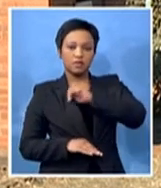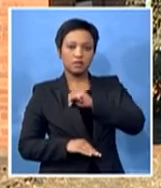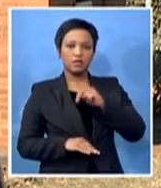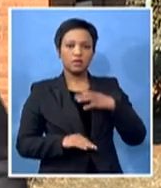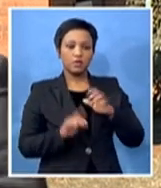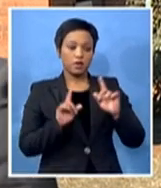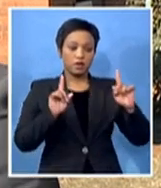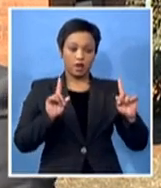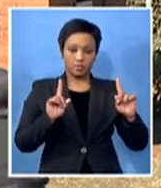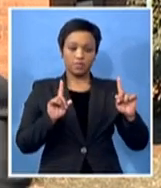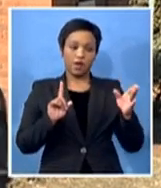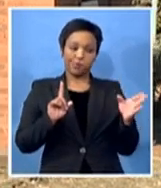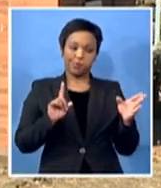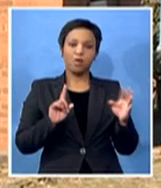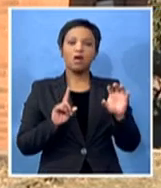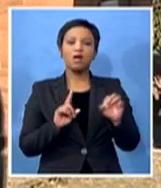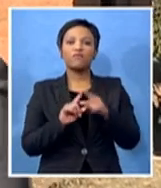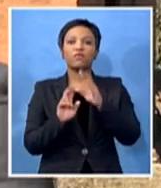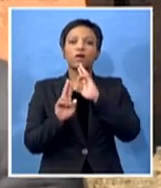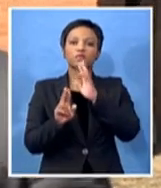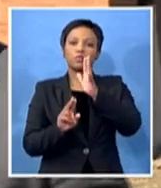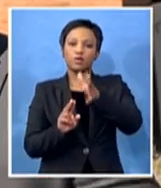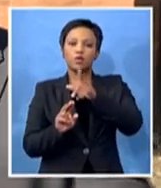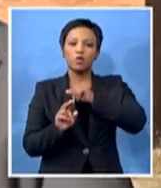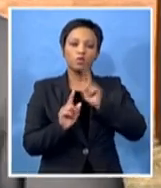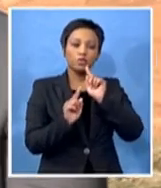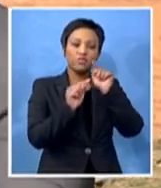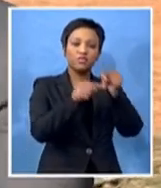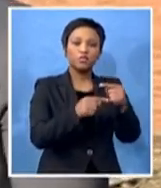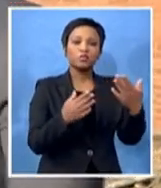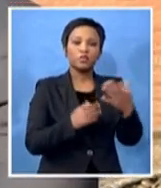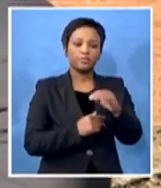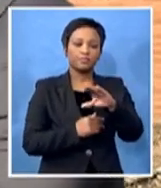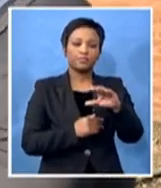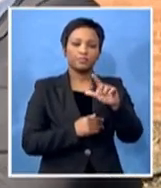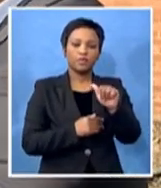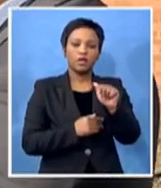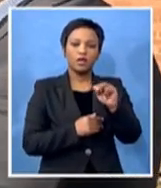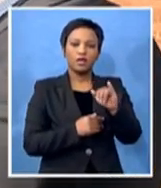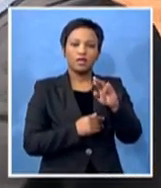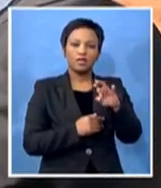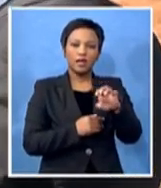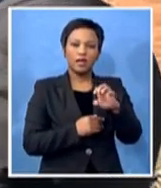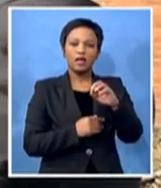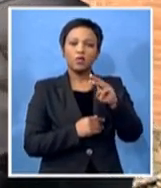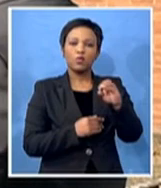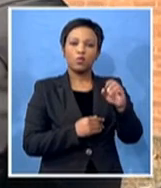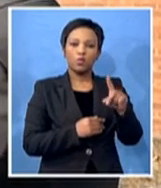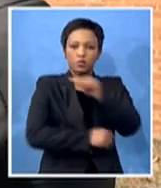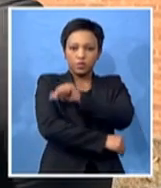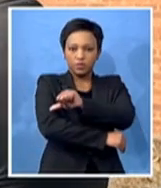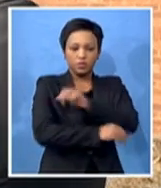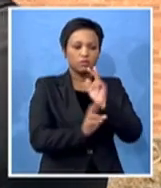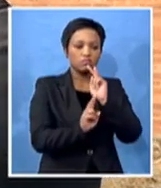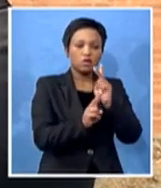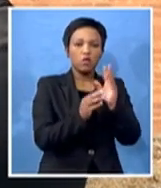visits this Clairwood Hospital, which is one of many health institutions in the province that are currently being renovated during this time of COVID-19.